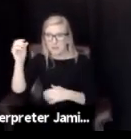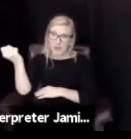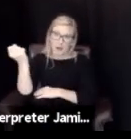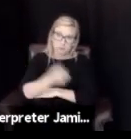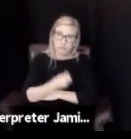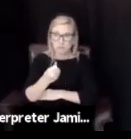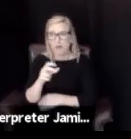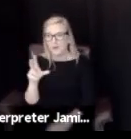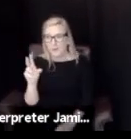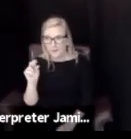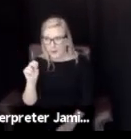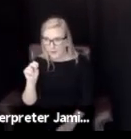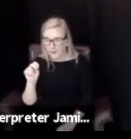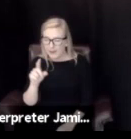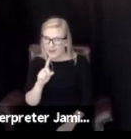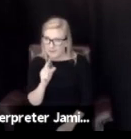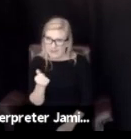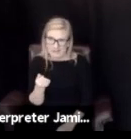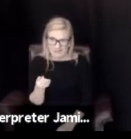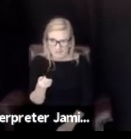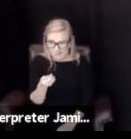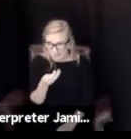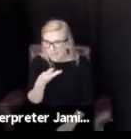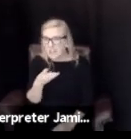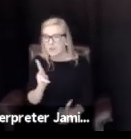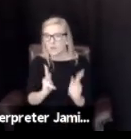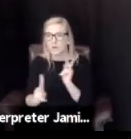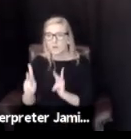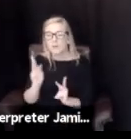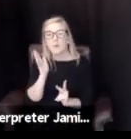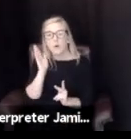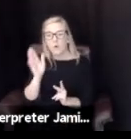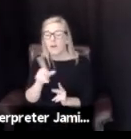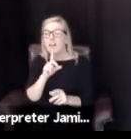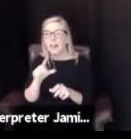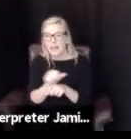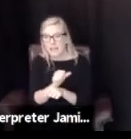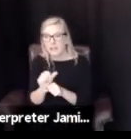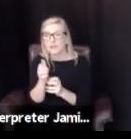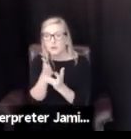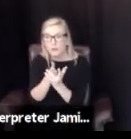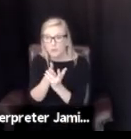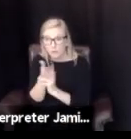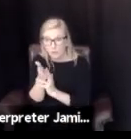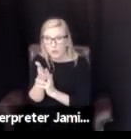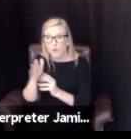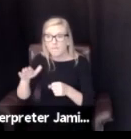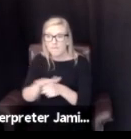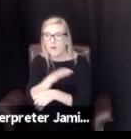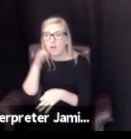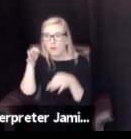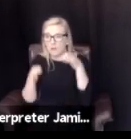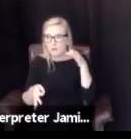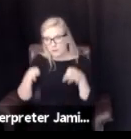And very few individuals will likely go through a trial